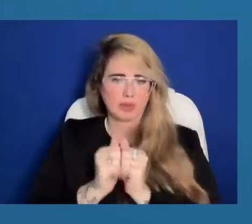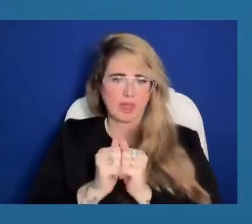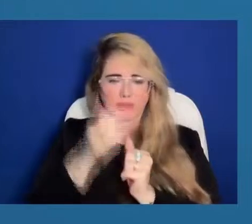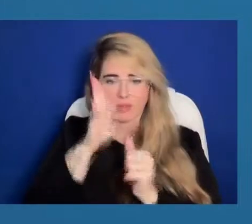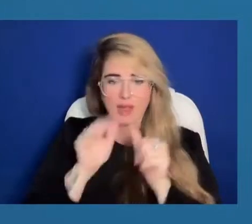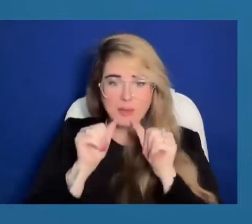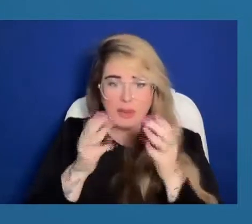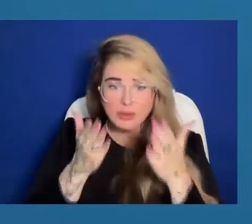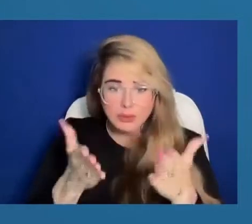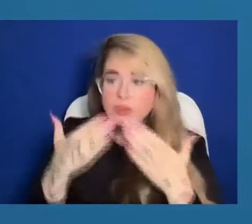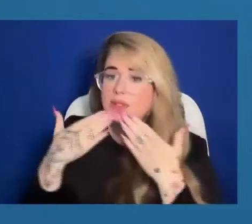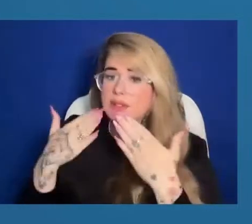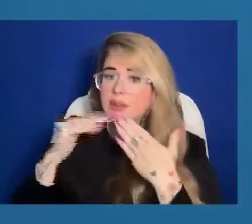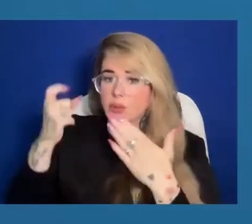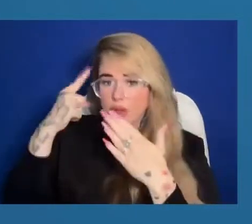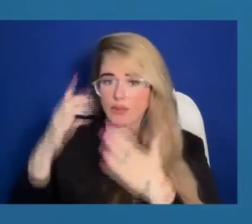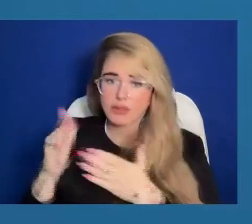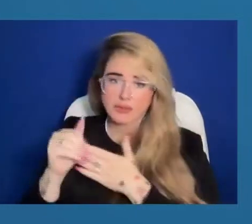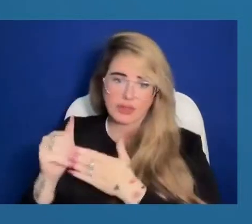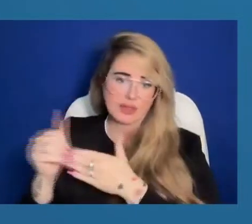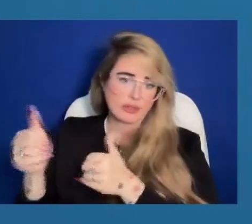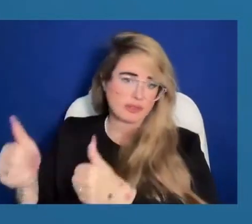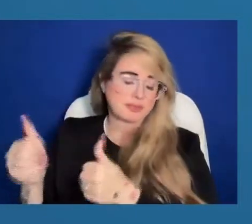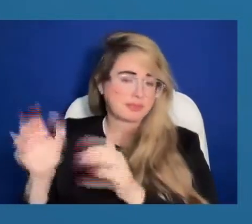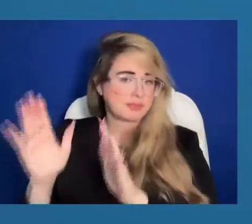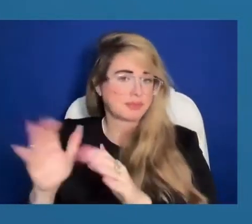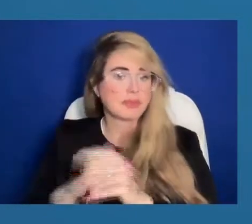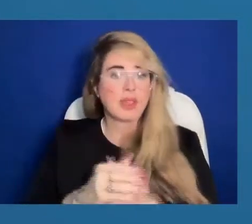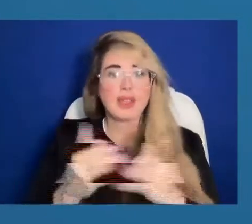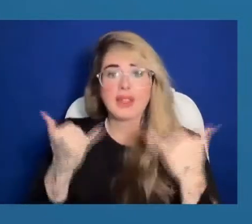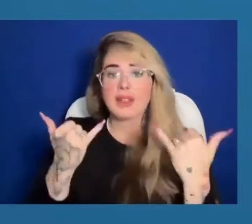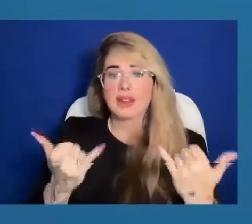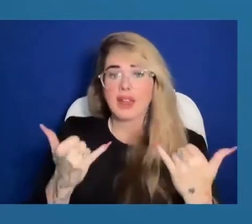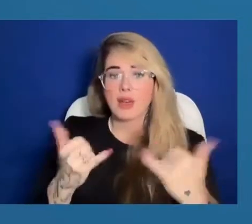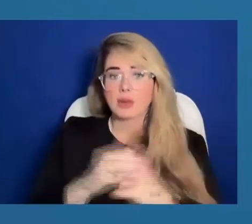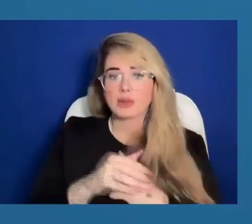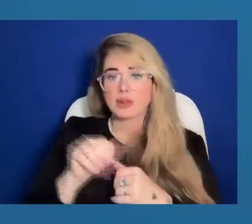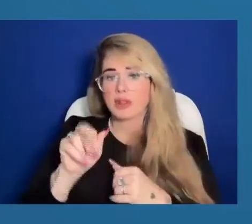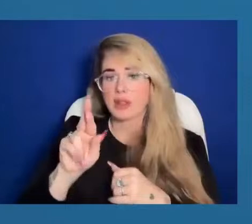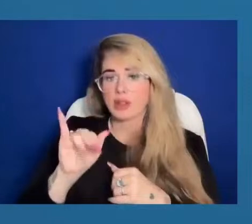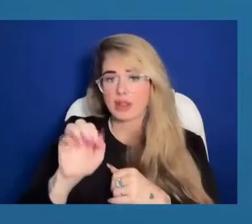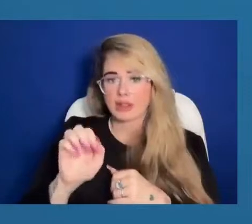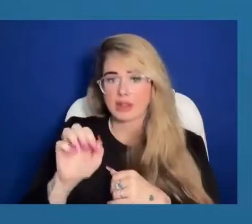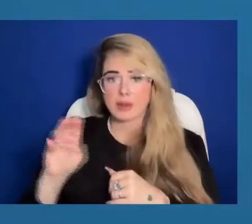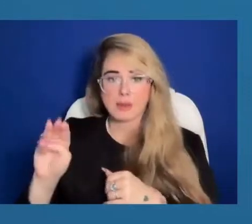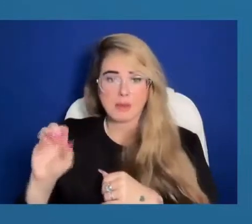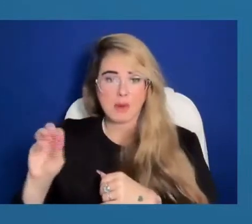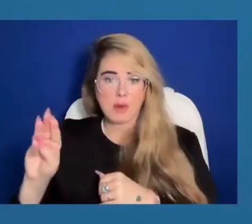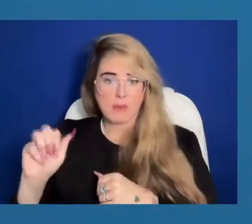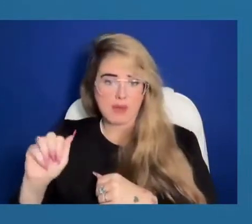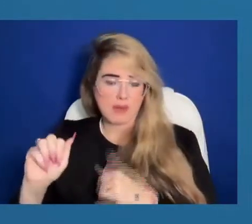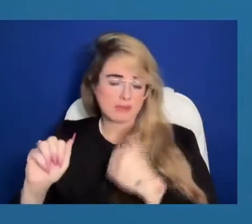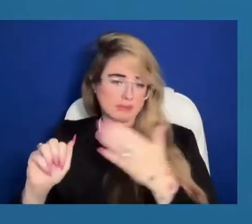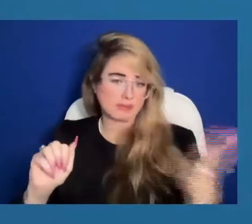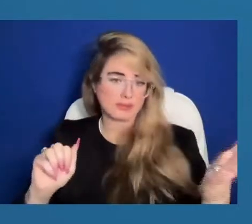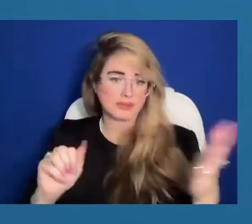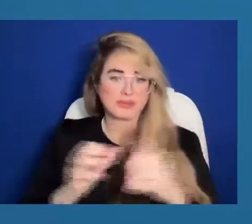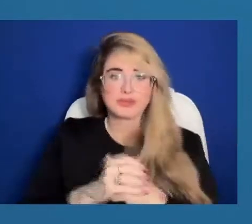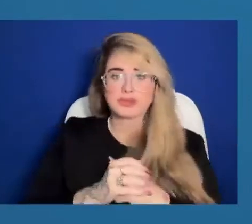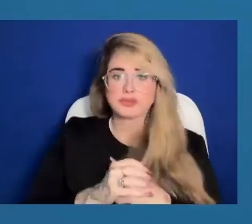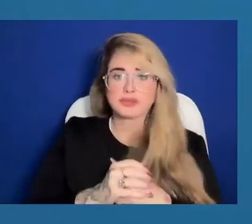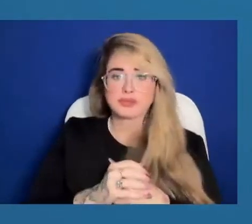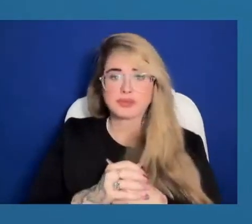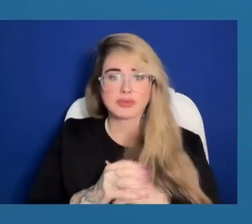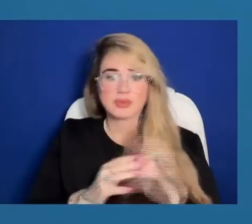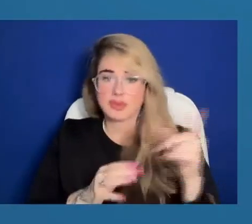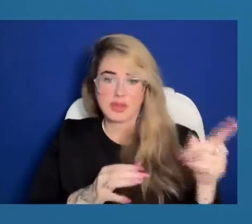Governor, for your leadership. So, Ari Moma. Ari, it's your turn. You only have to follow me.